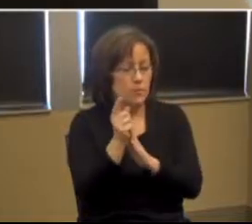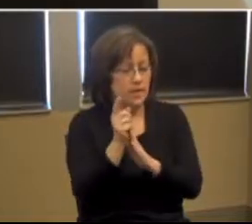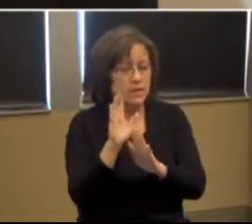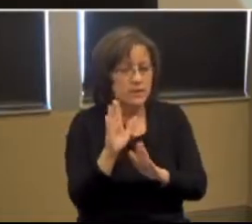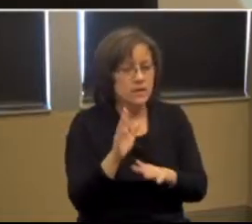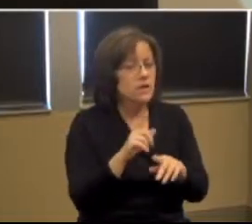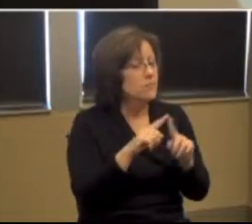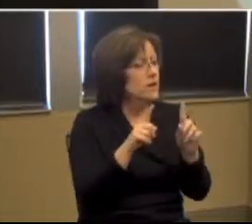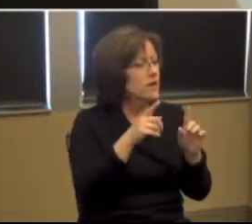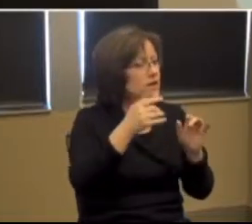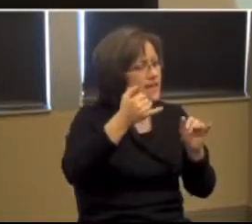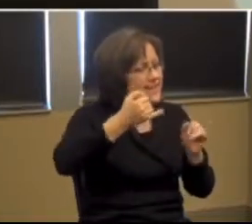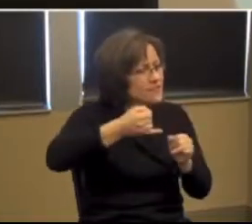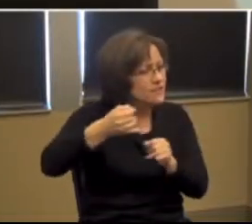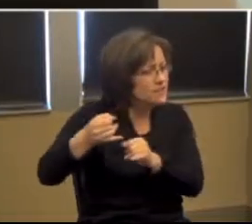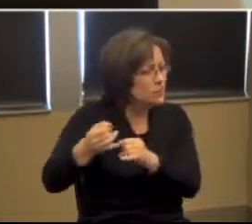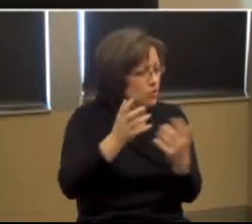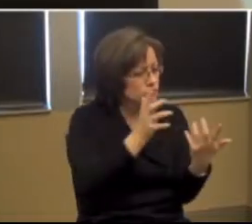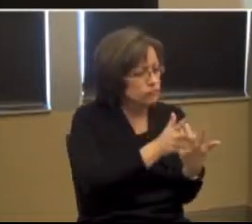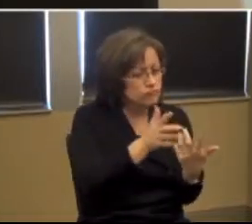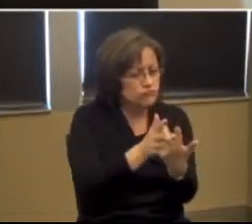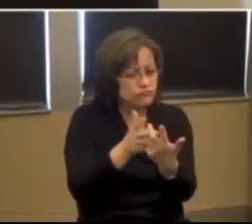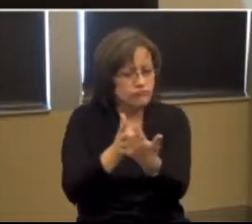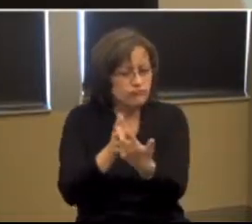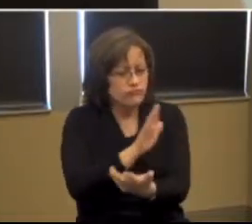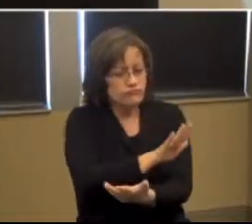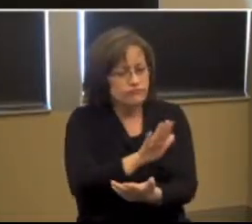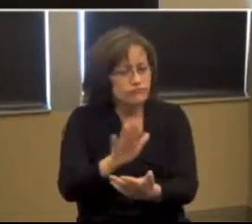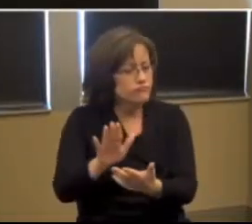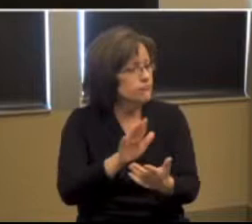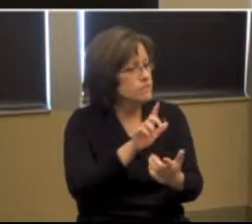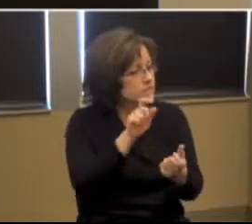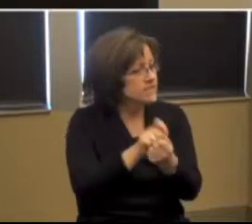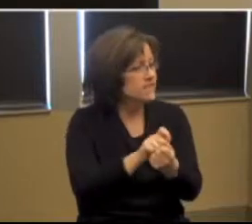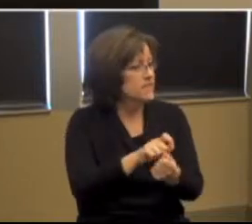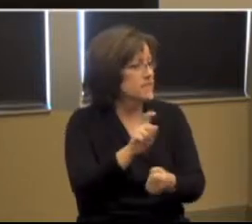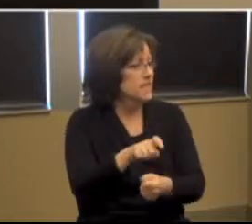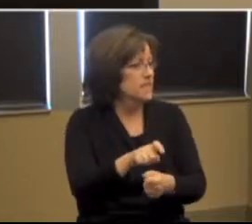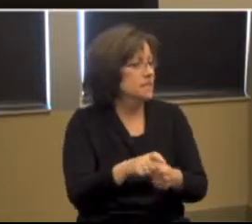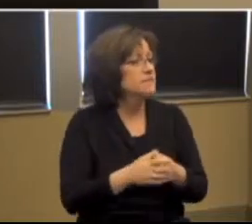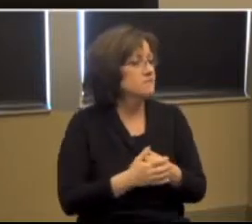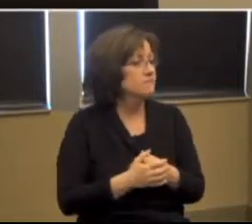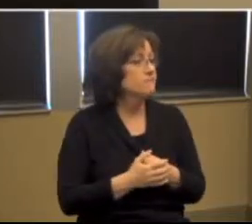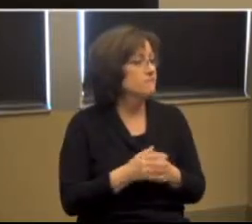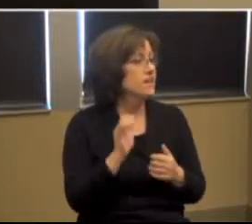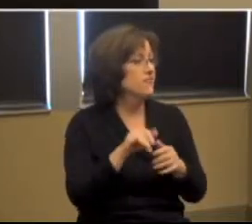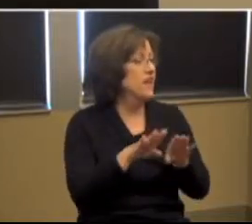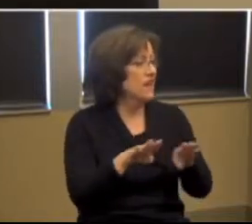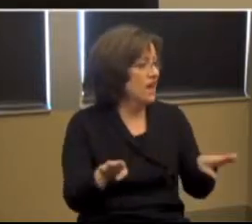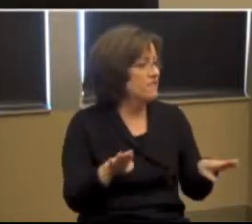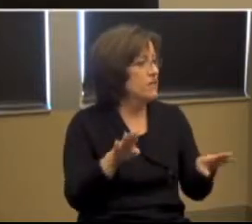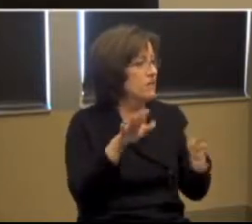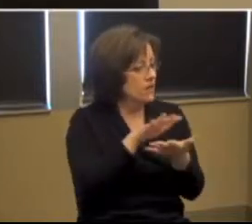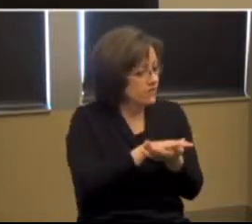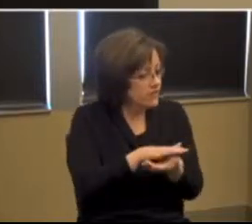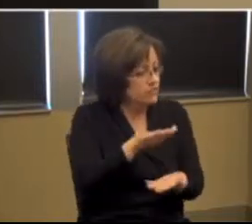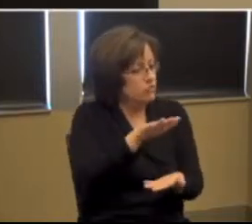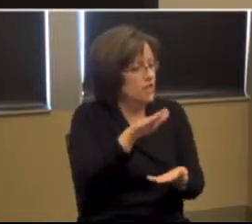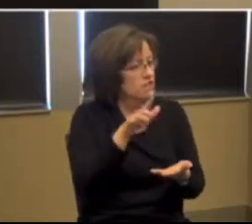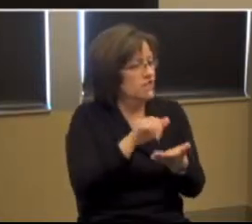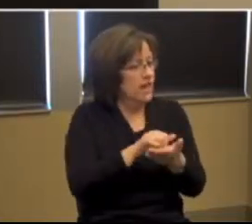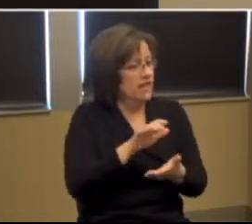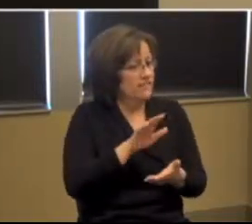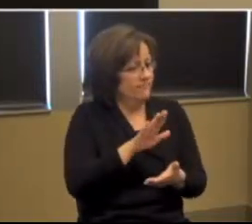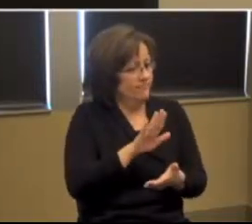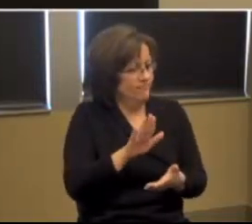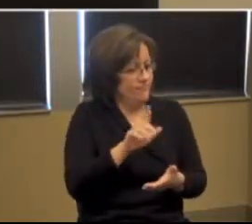it's very individualized to meet that student's specific needs at that level of abstraction that they